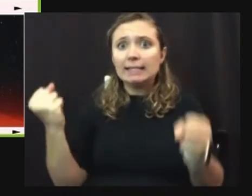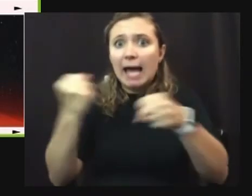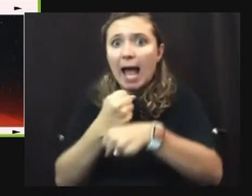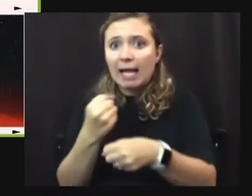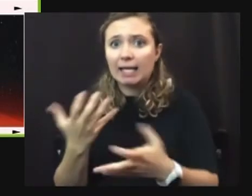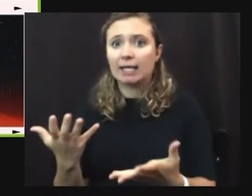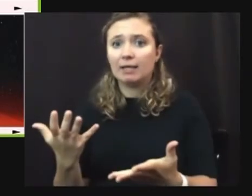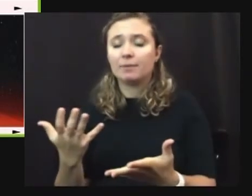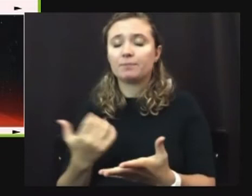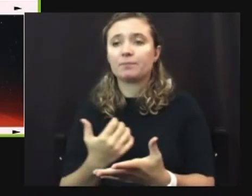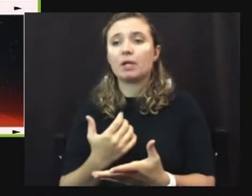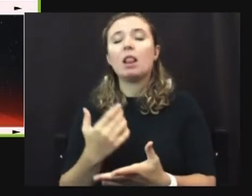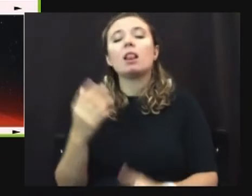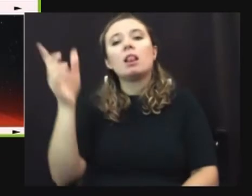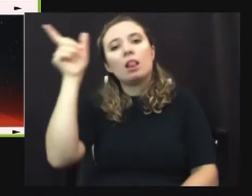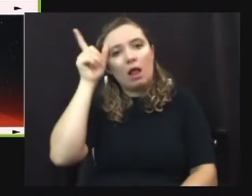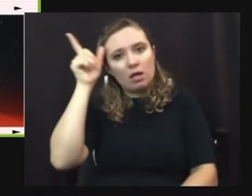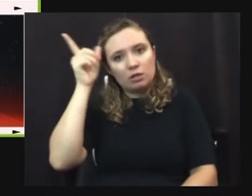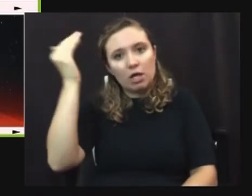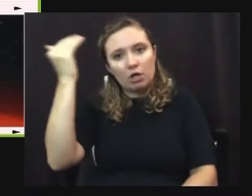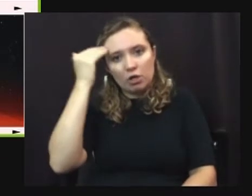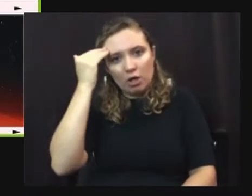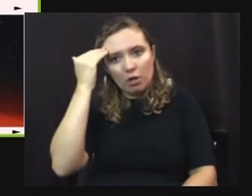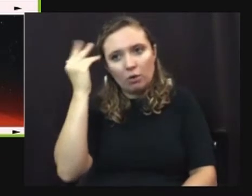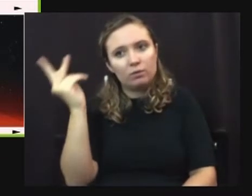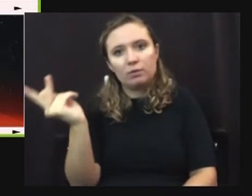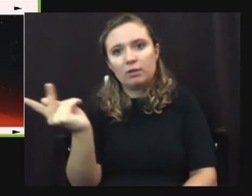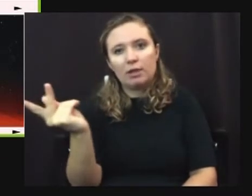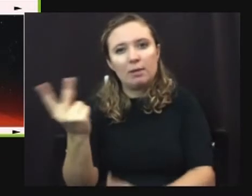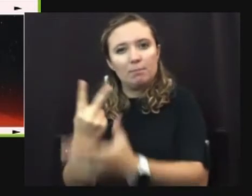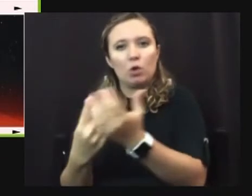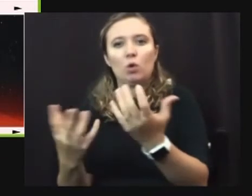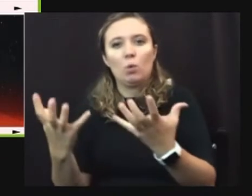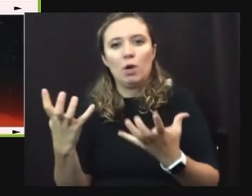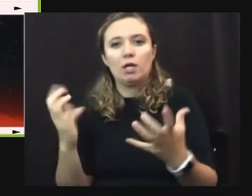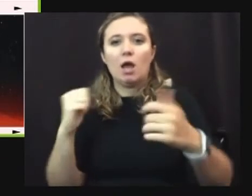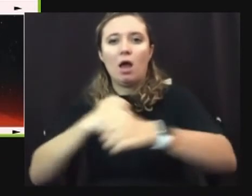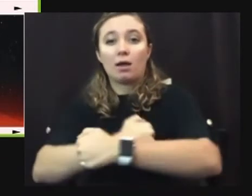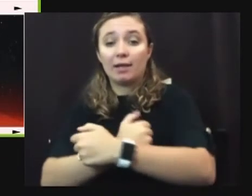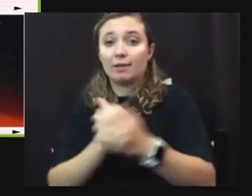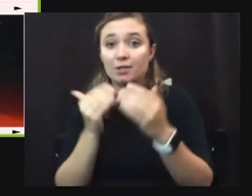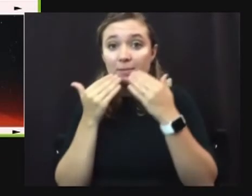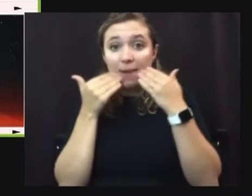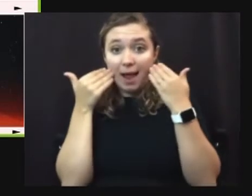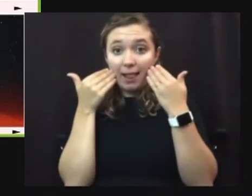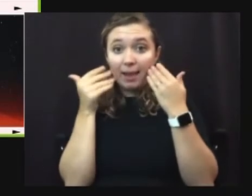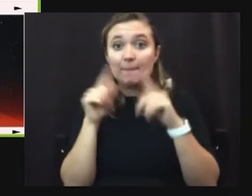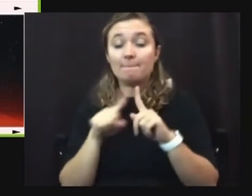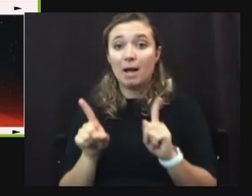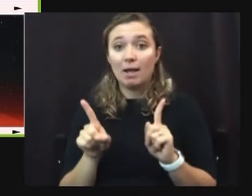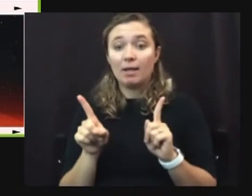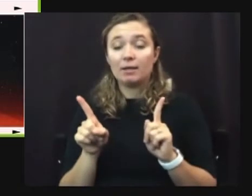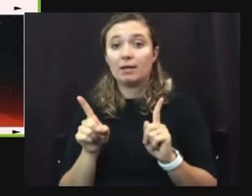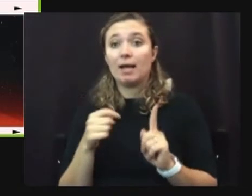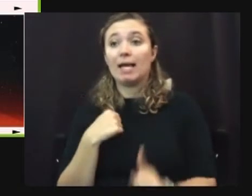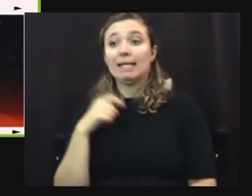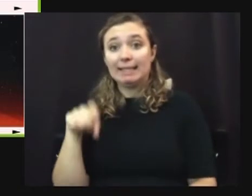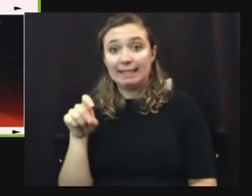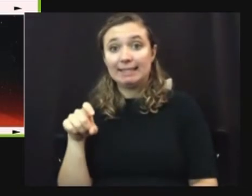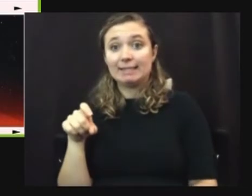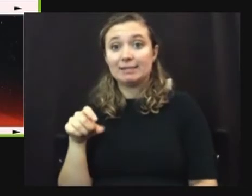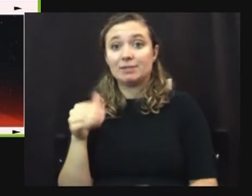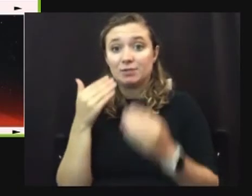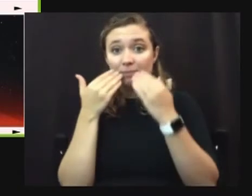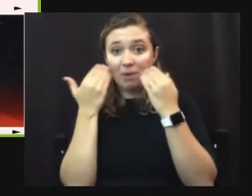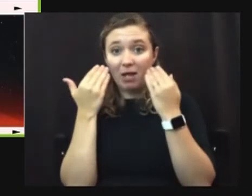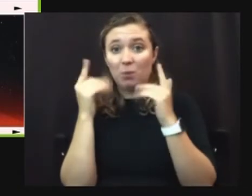logically, I know they probably both wanted to do that and they're smiling, but I have to smile when